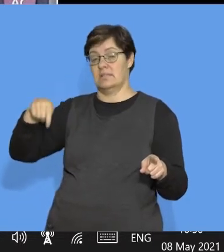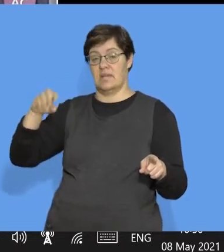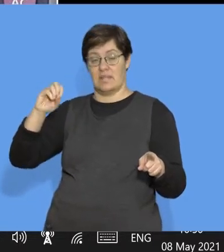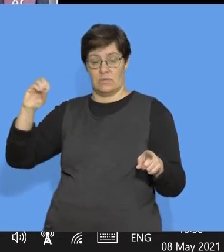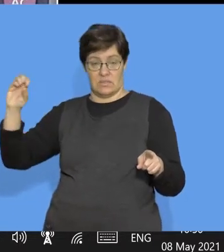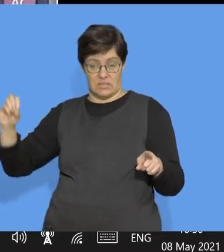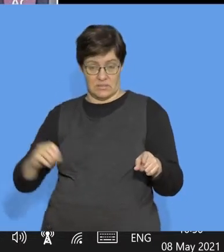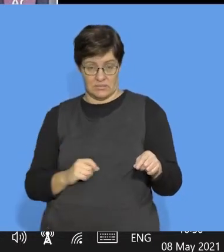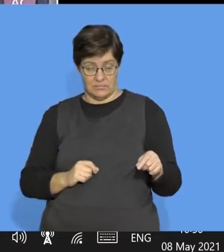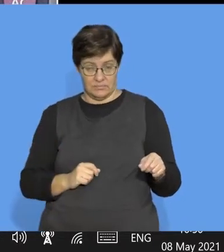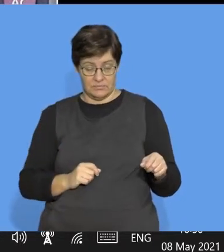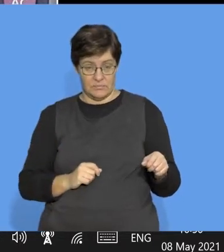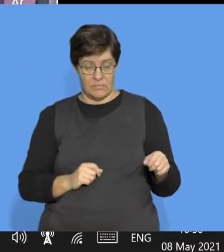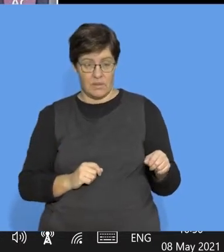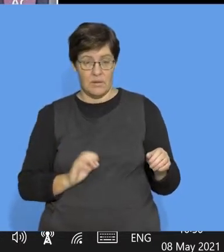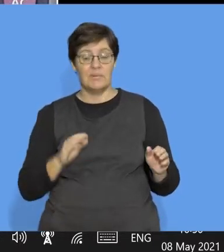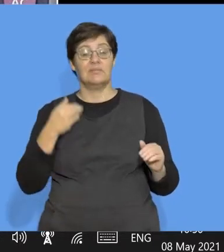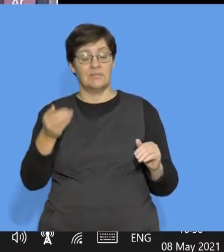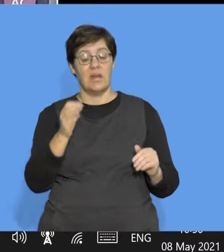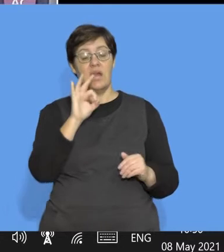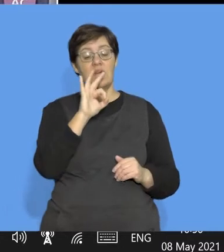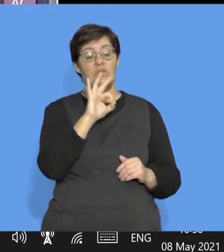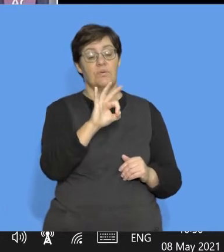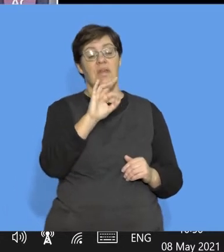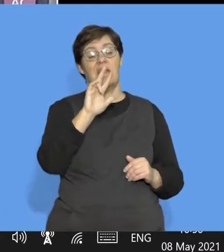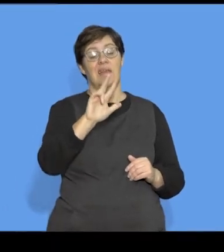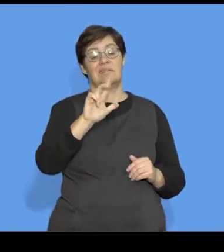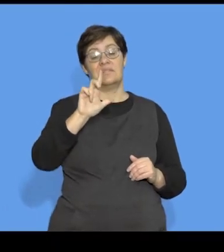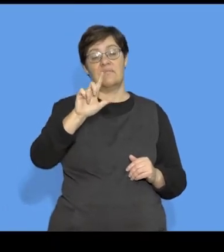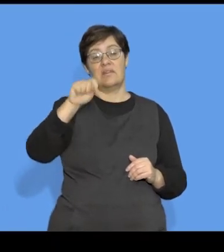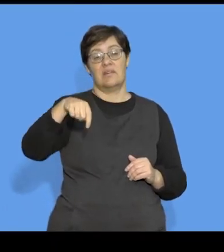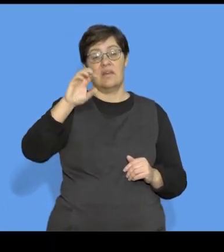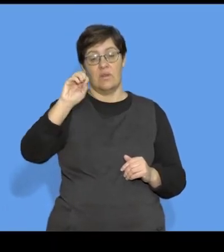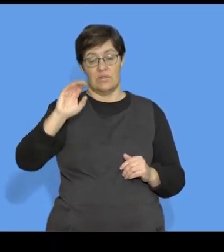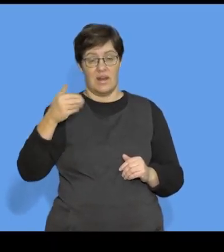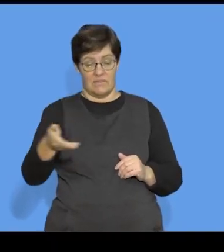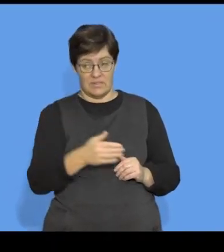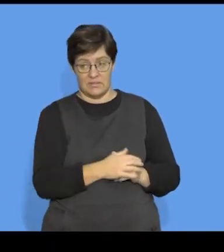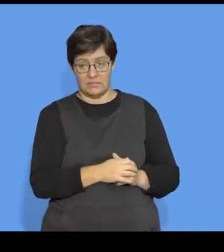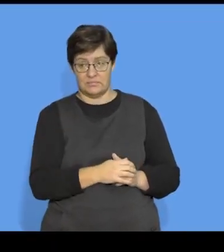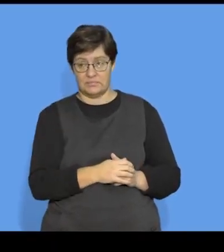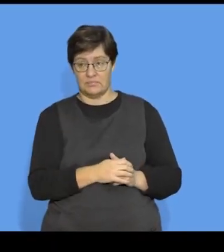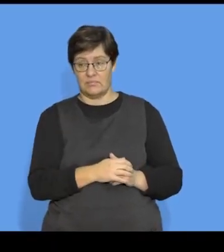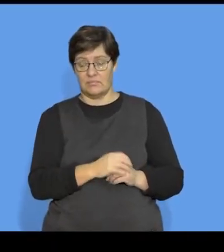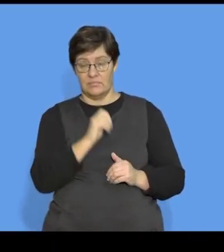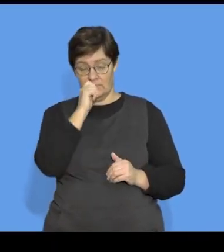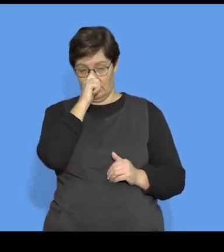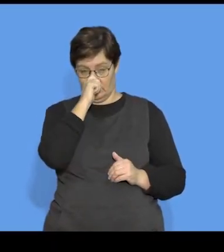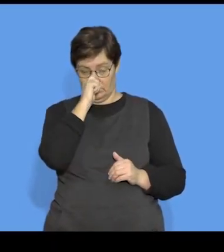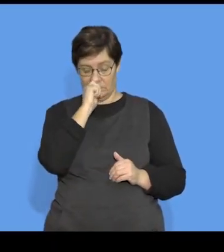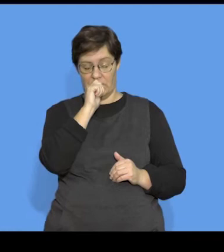120,000. That gave me a remaining balance of 387,000. Let's do that. Here we go. There you